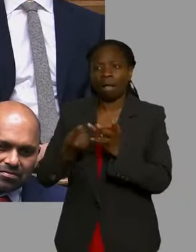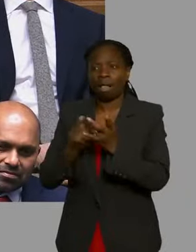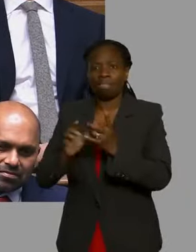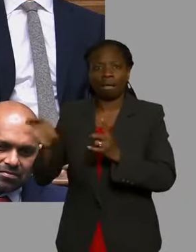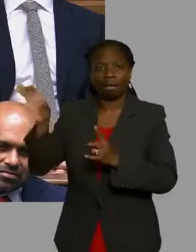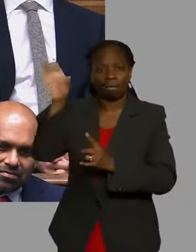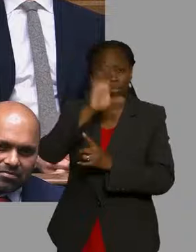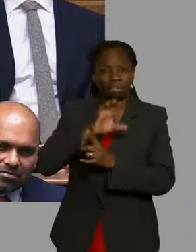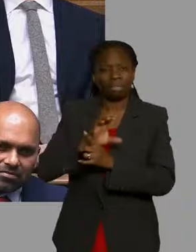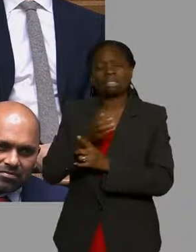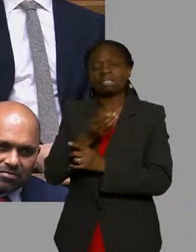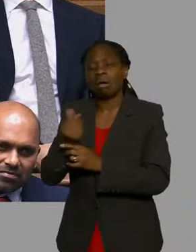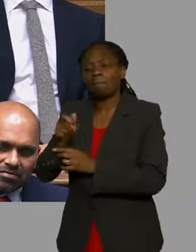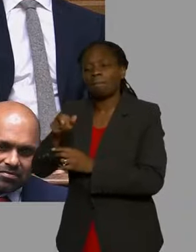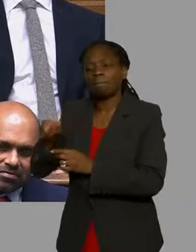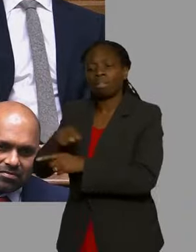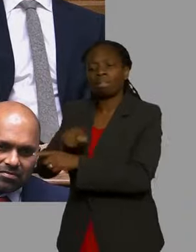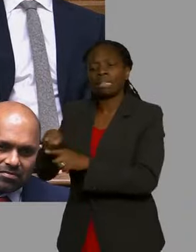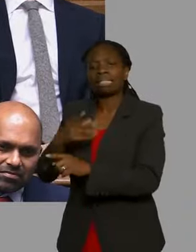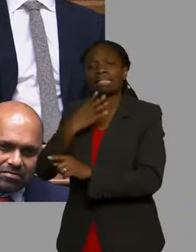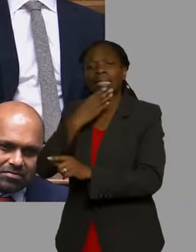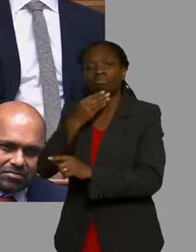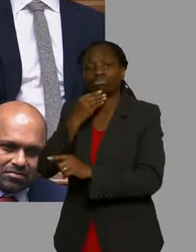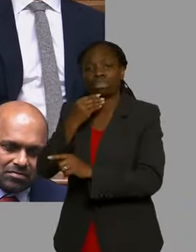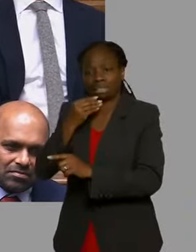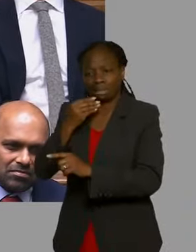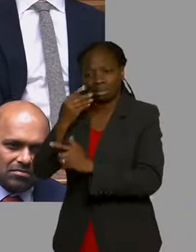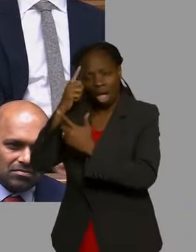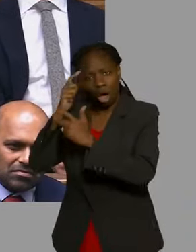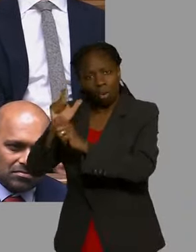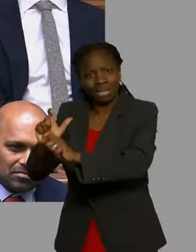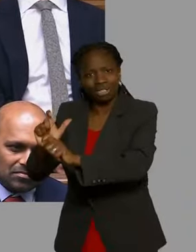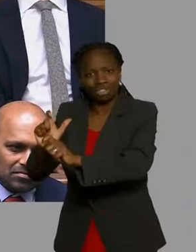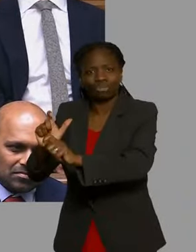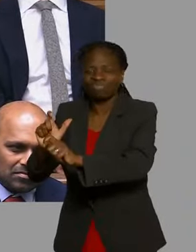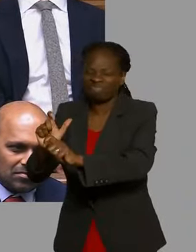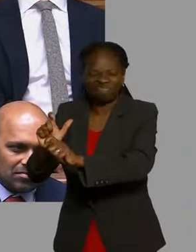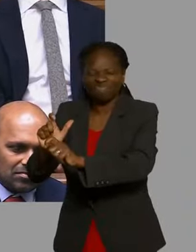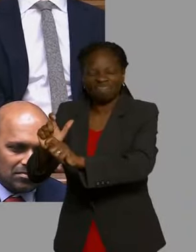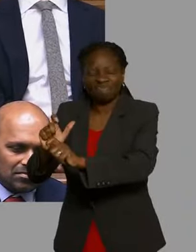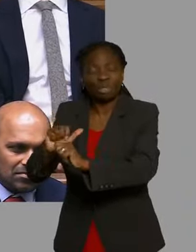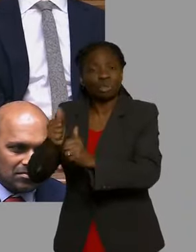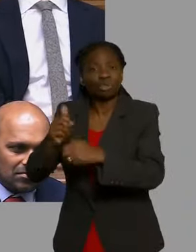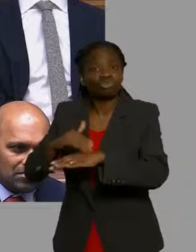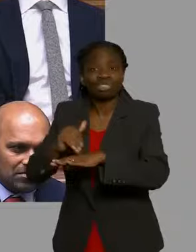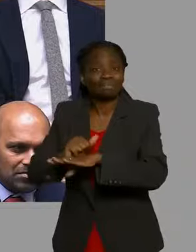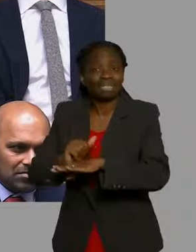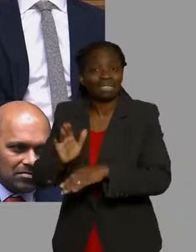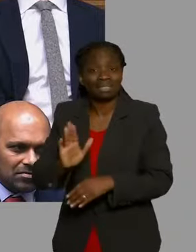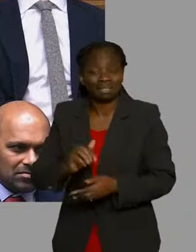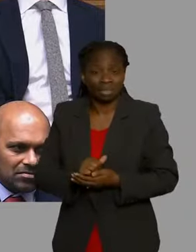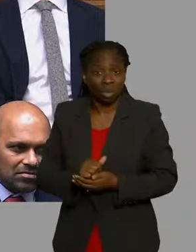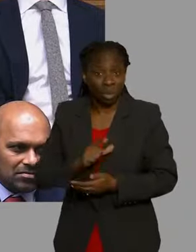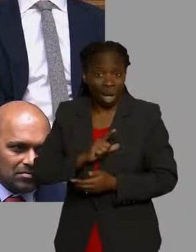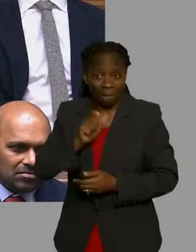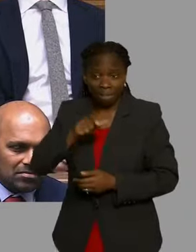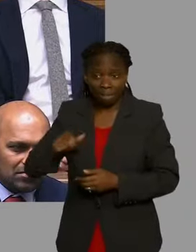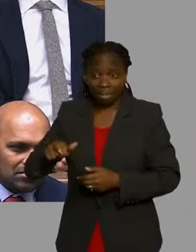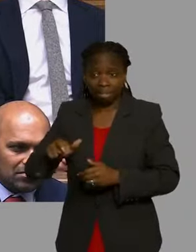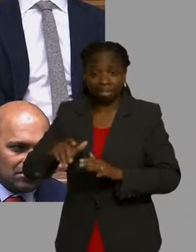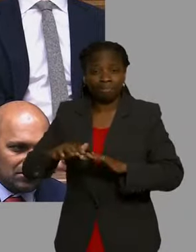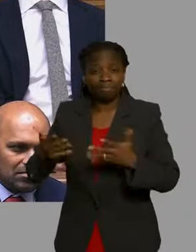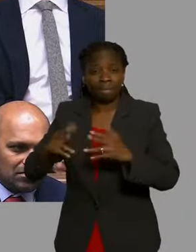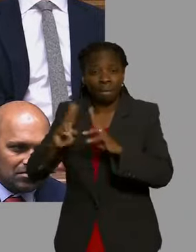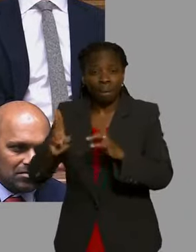happy Christmas. On the Tories' watch, temporary homelessness more than doubled. So what is the government doing to support families and children living